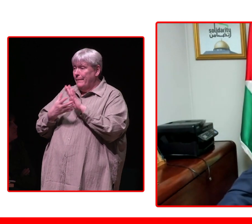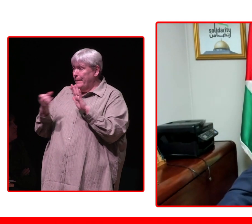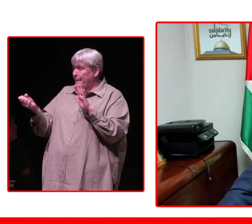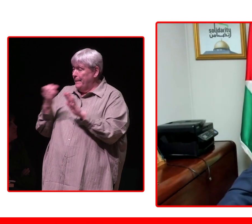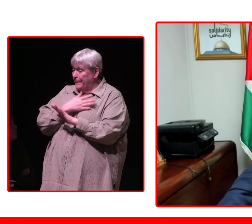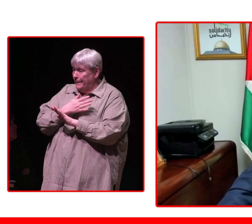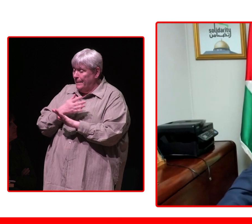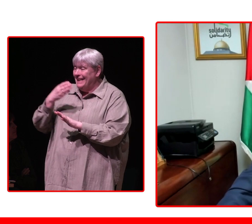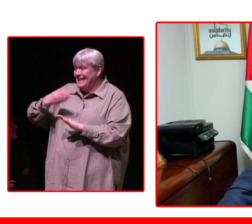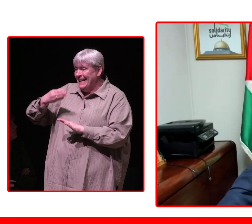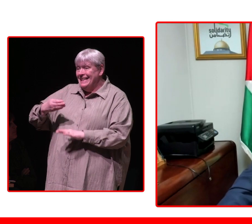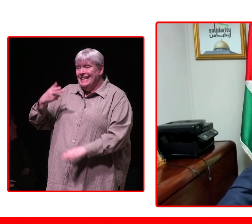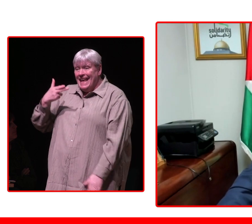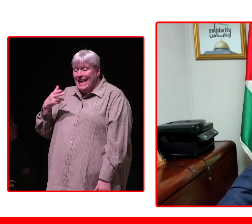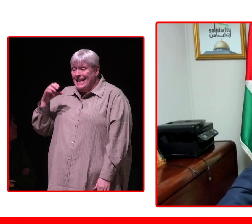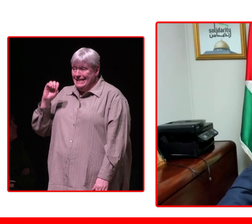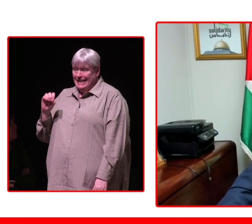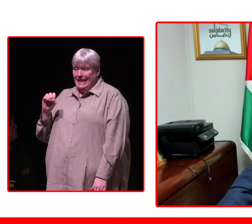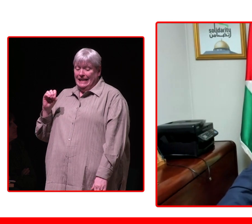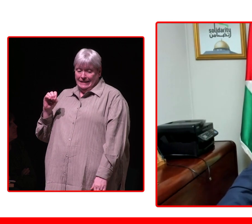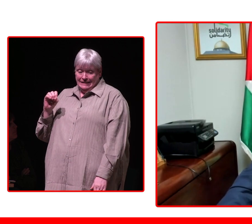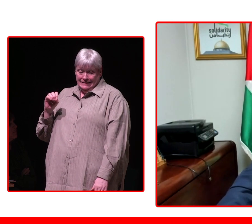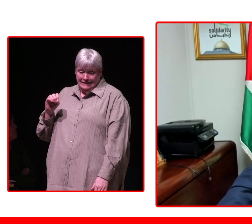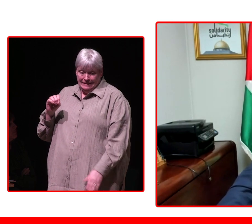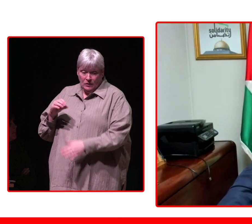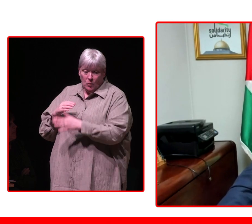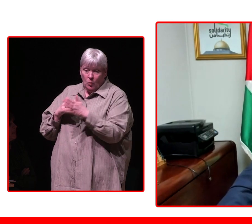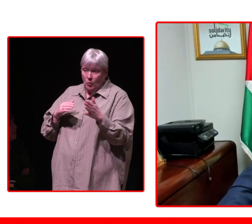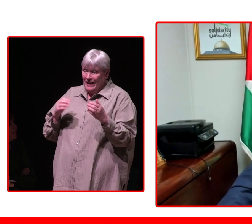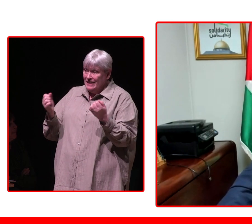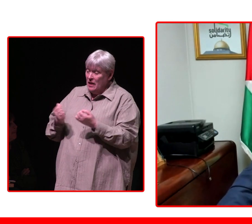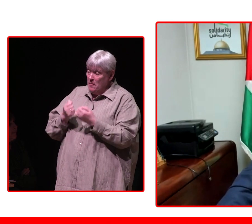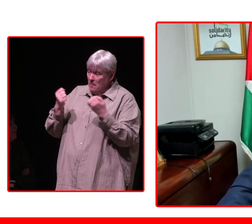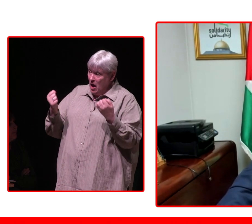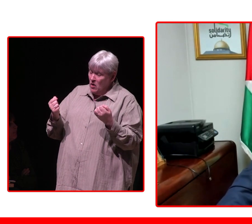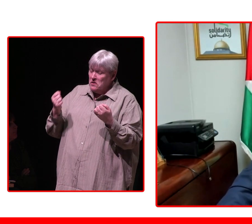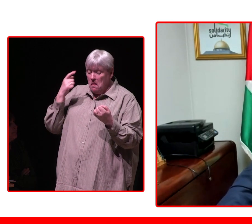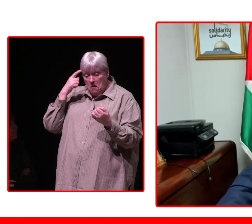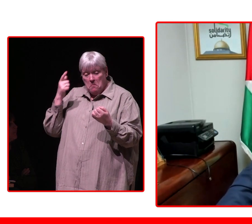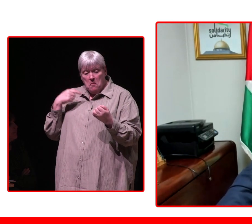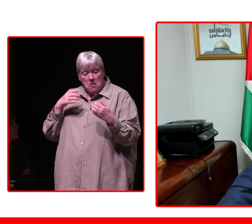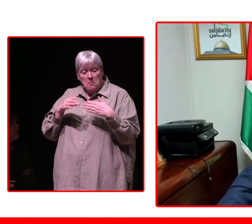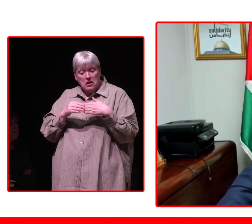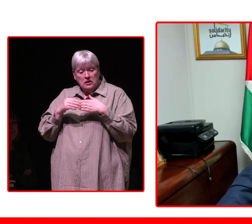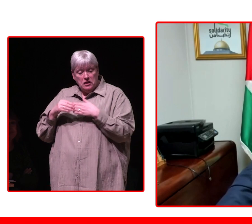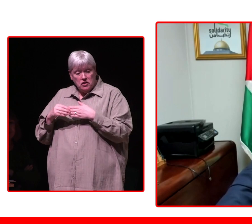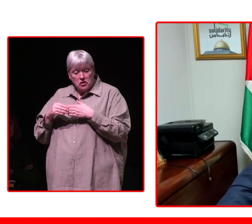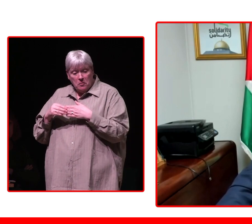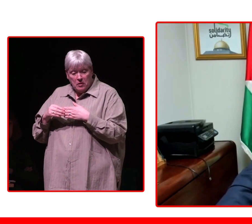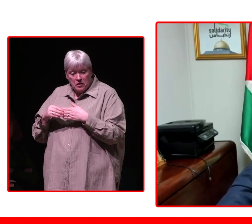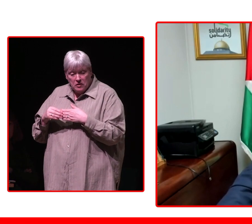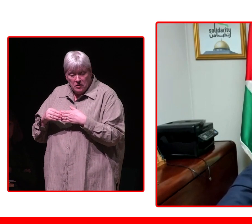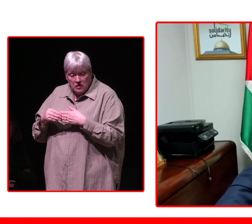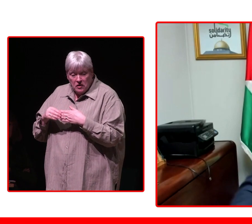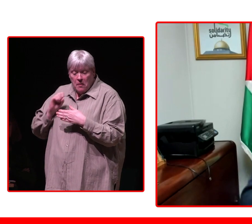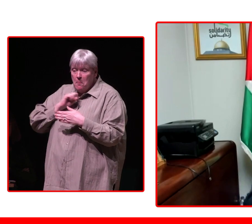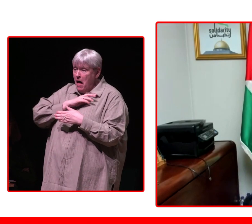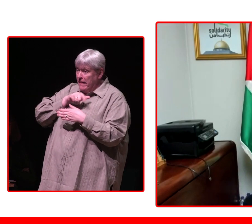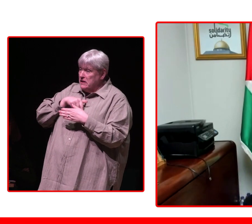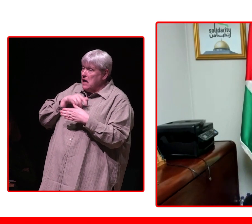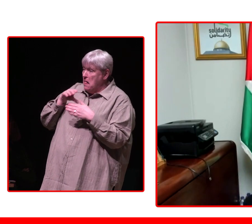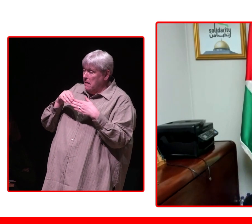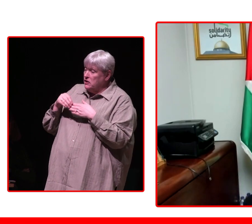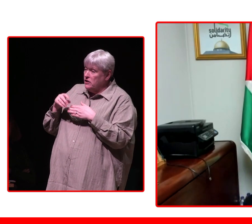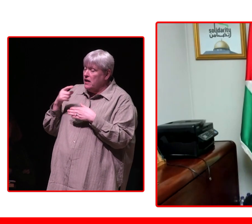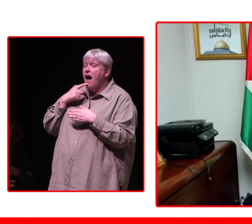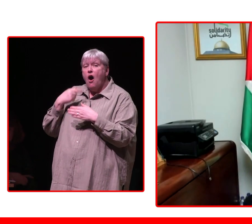the 80s, Western powers convinced the Palestinian leadership at the time, Yasser Arafat and his colleagues, that if they